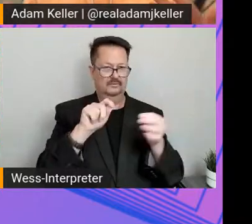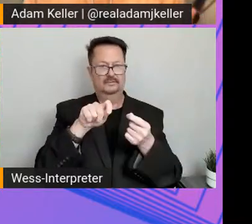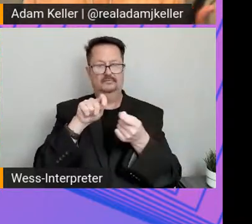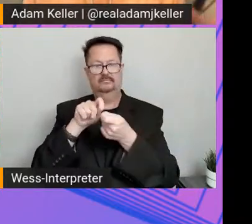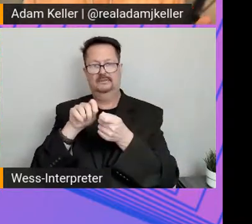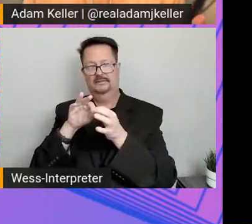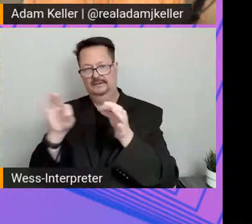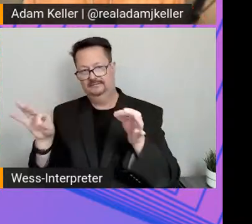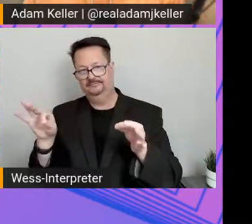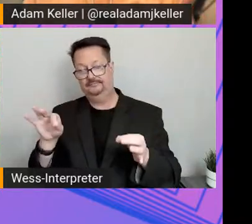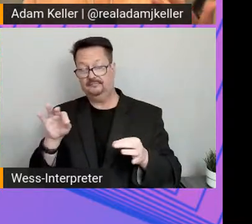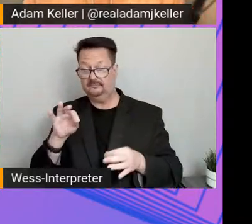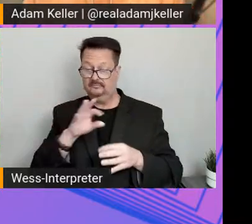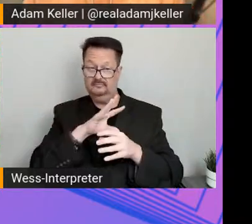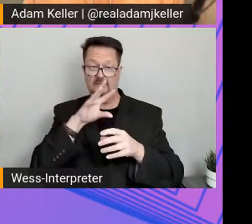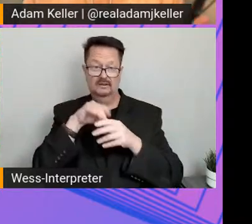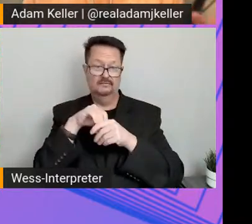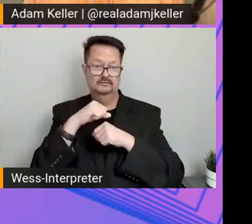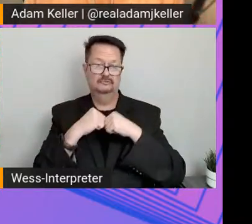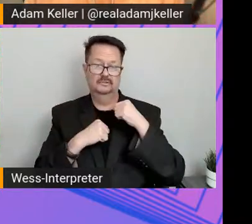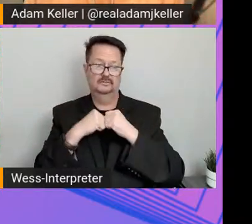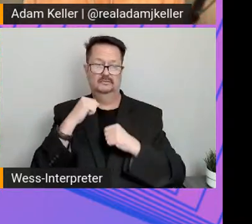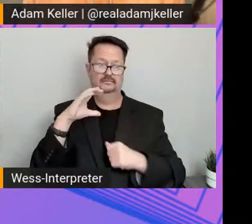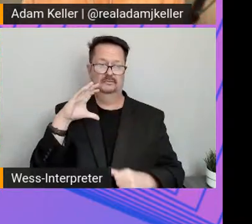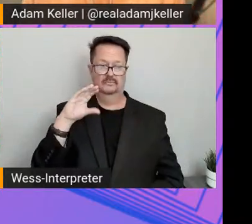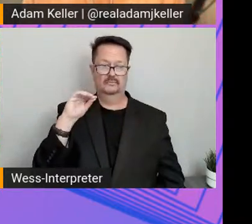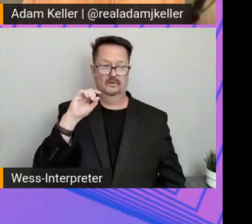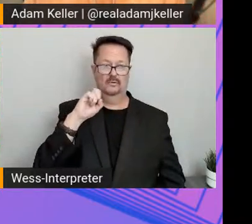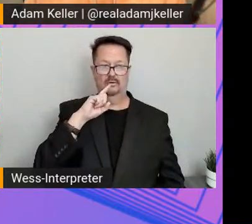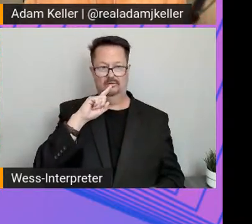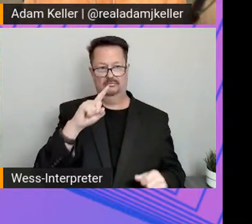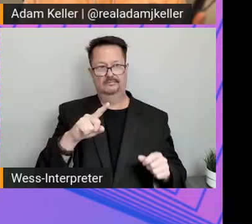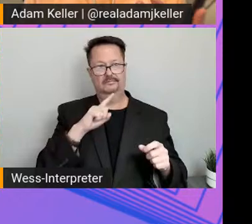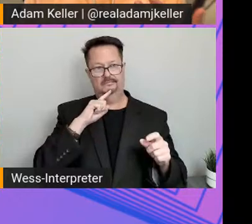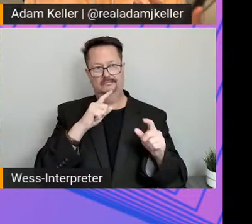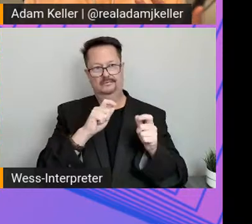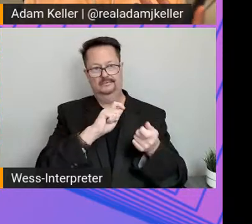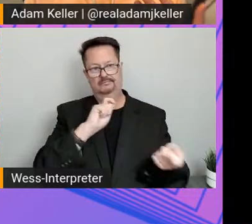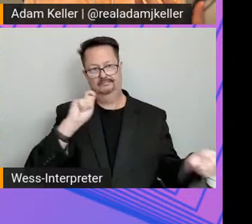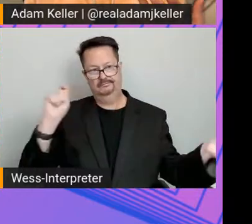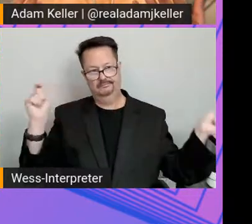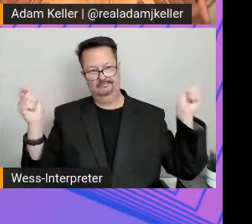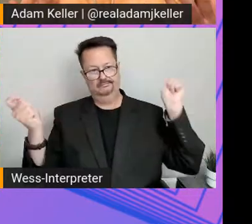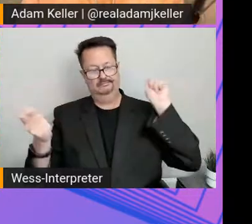infrastructure as code has come a long way over the past few years. It started with,